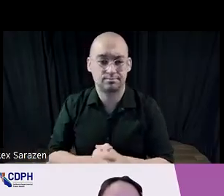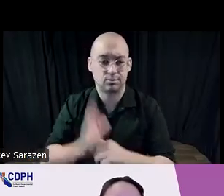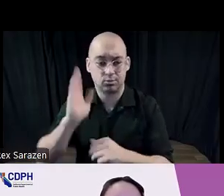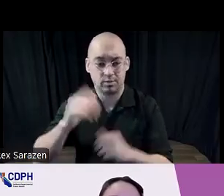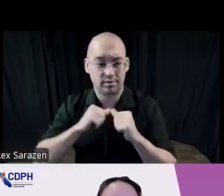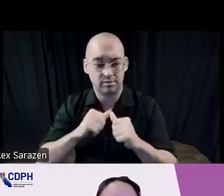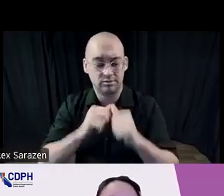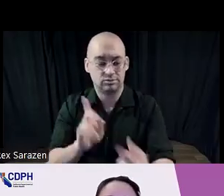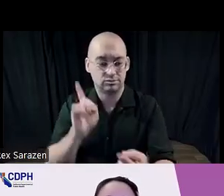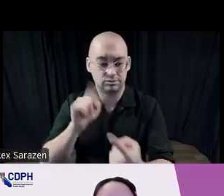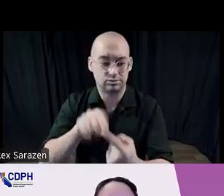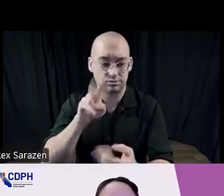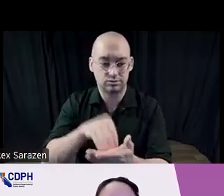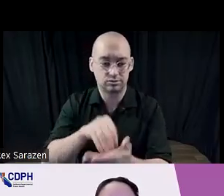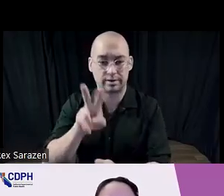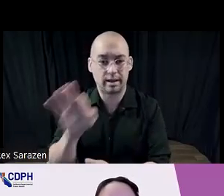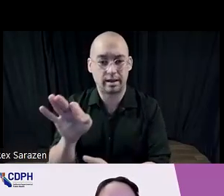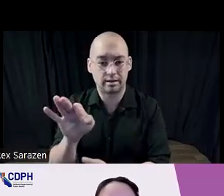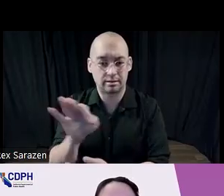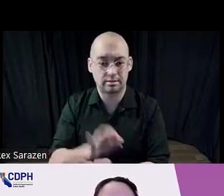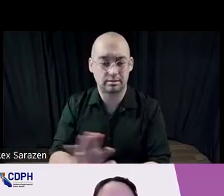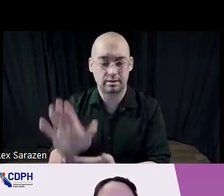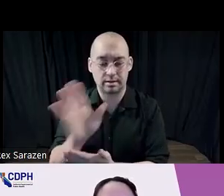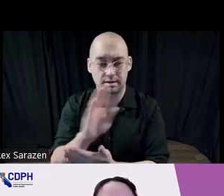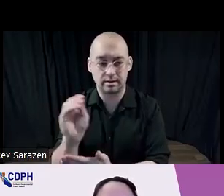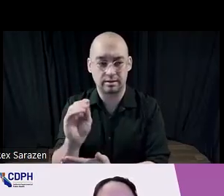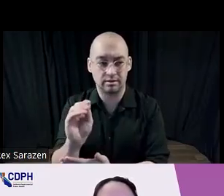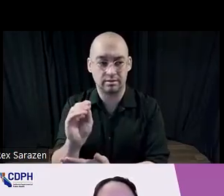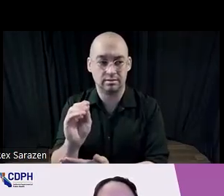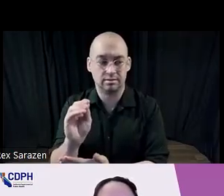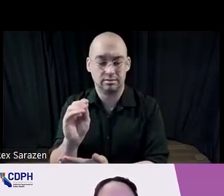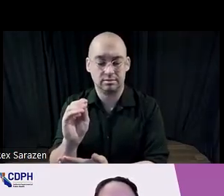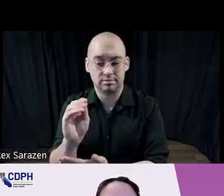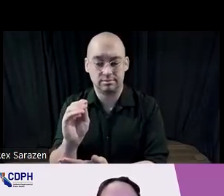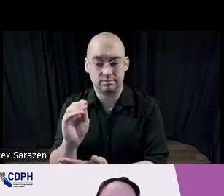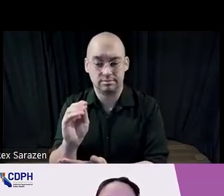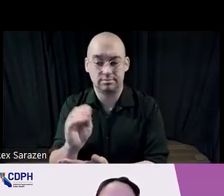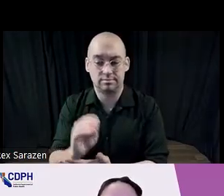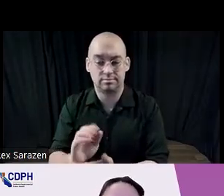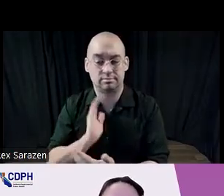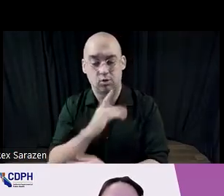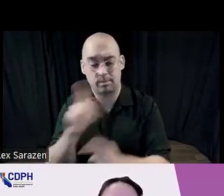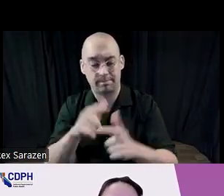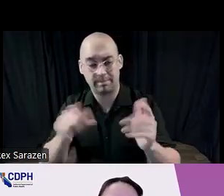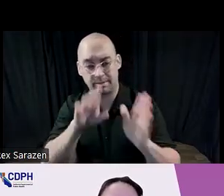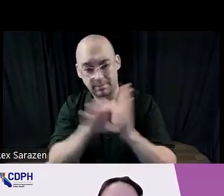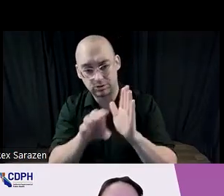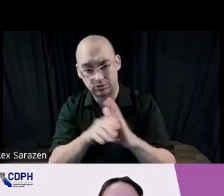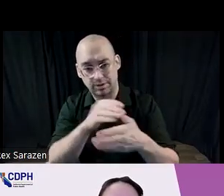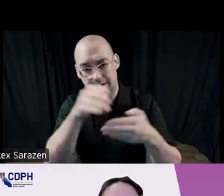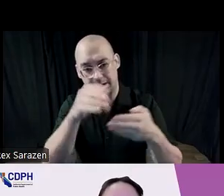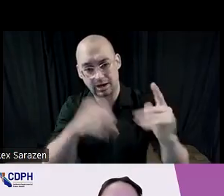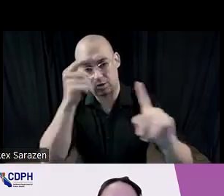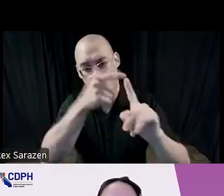until 2029, and big picture ultimate goal would be